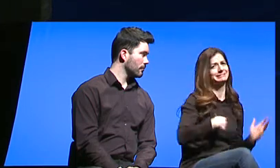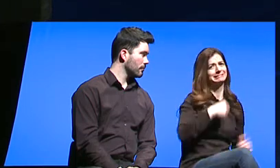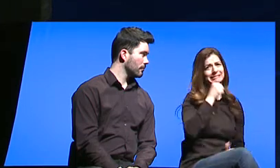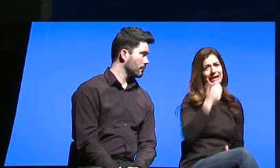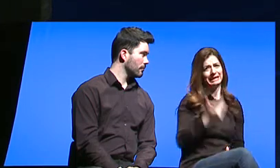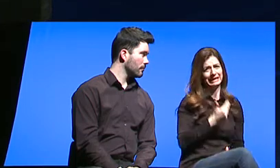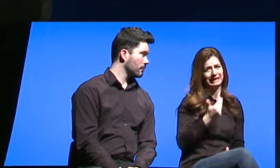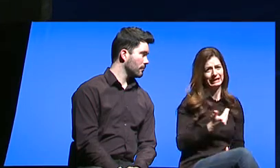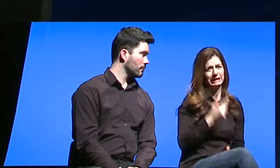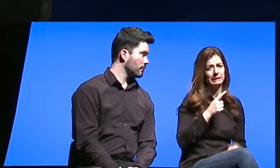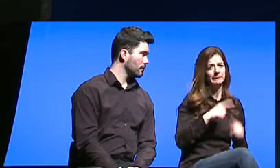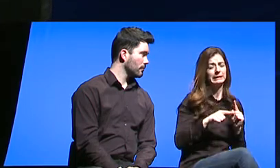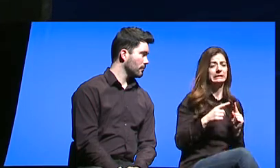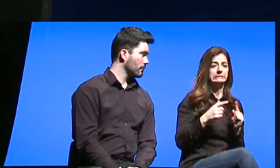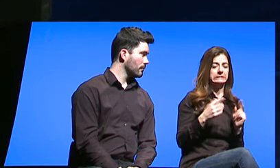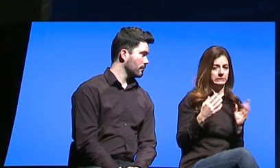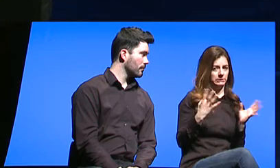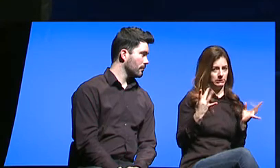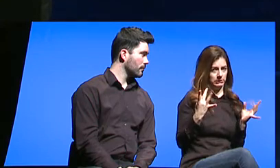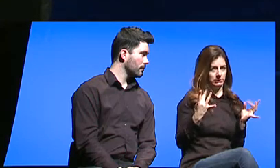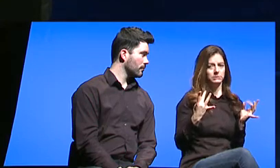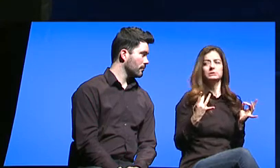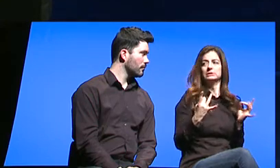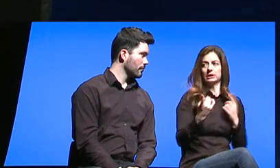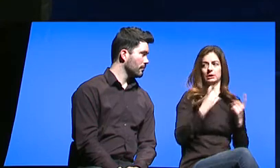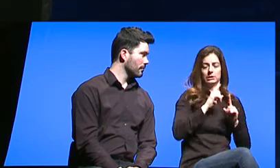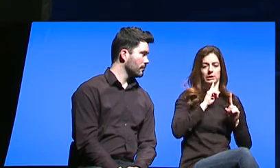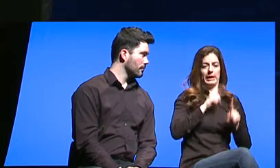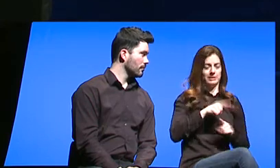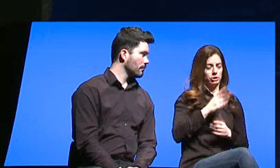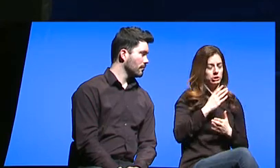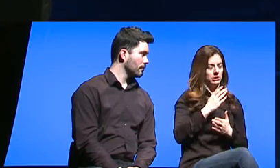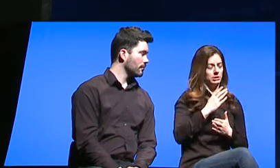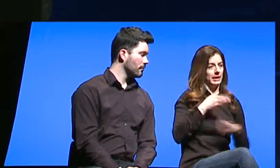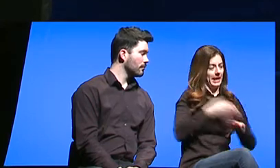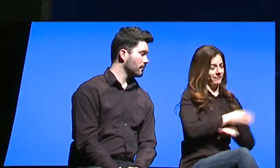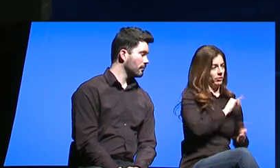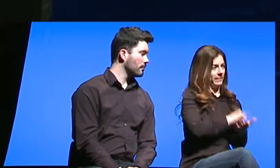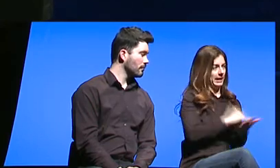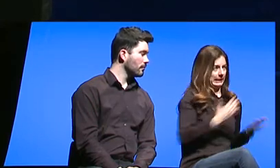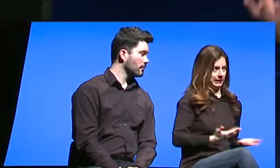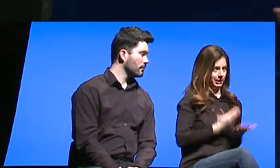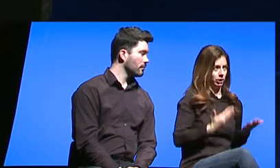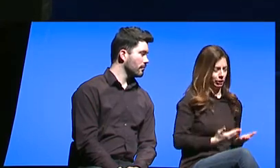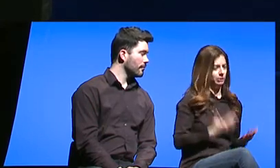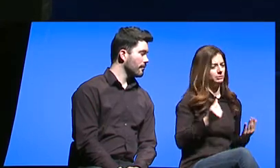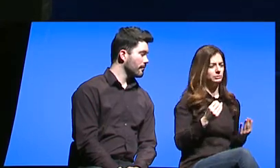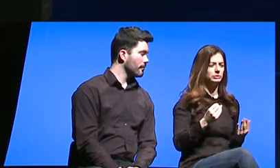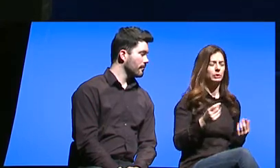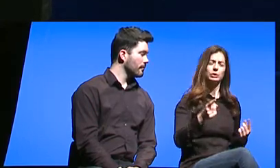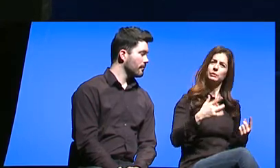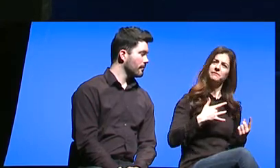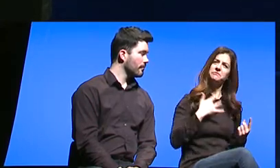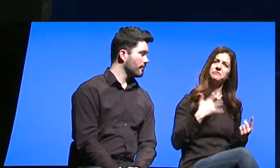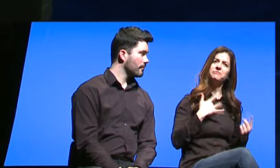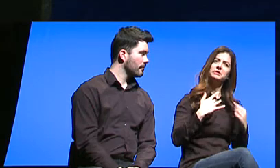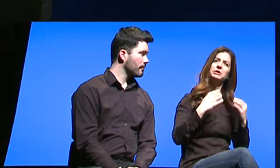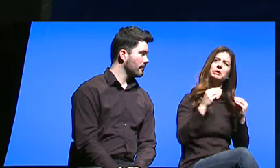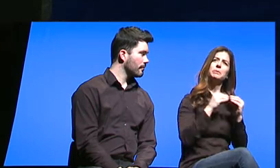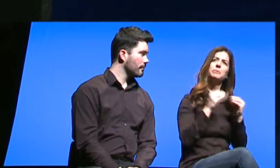slightly fraught talk back at times. I think there are a lot of opportunities, even when you're in what might seem like a